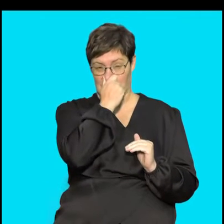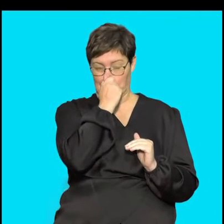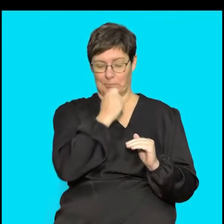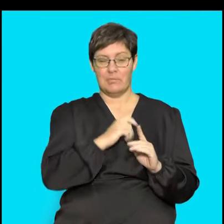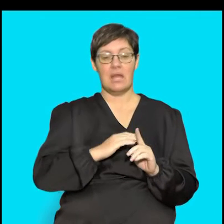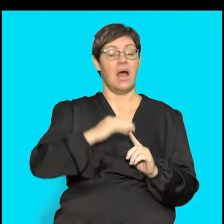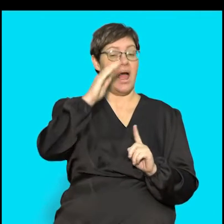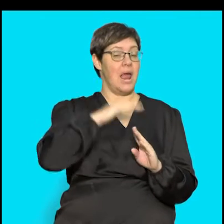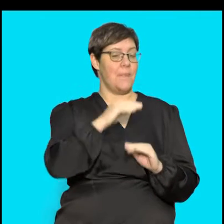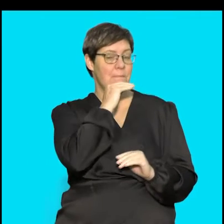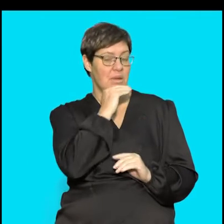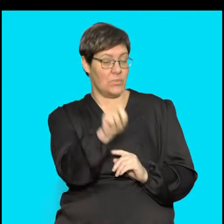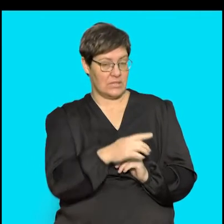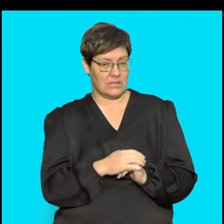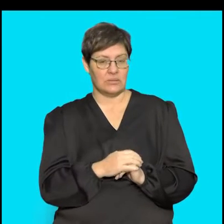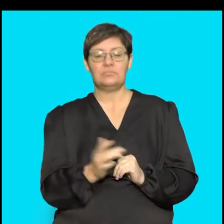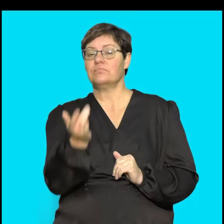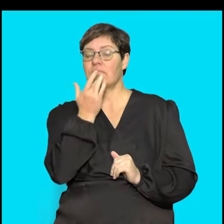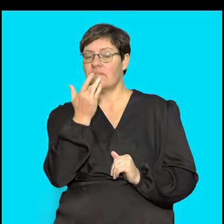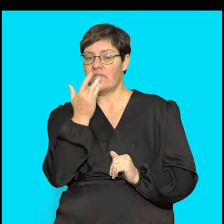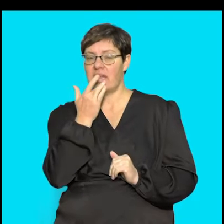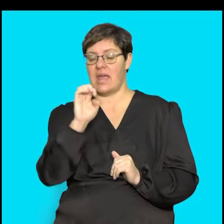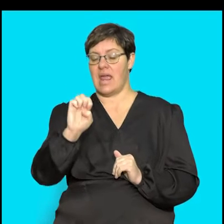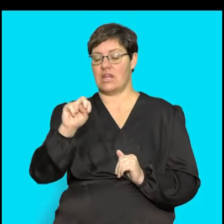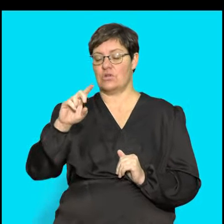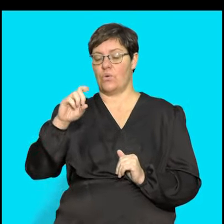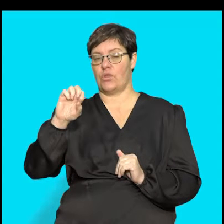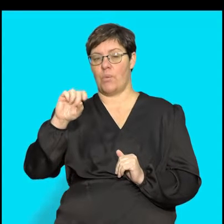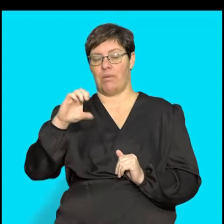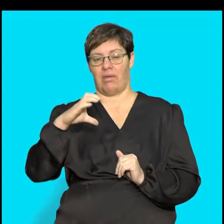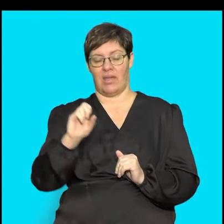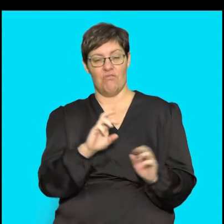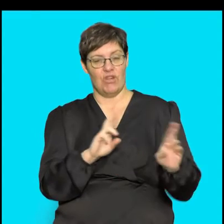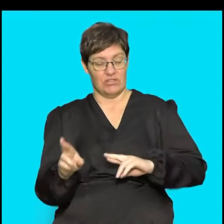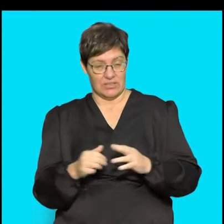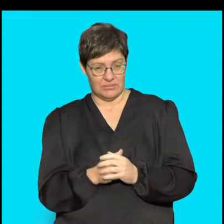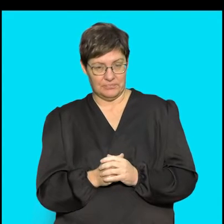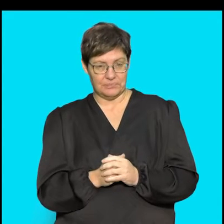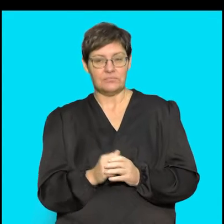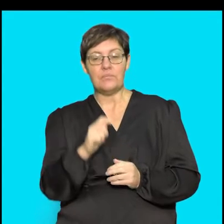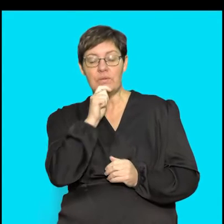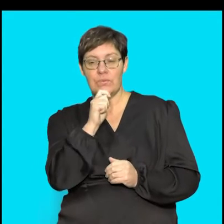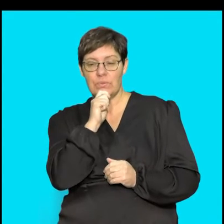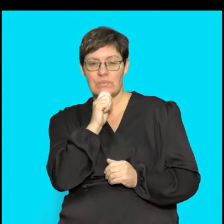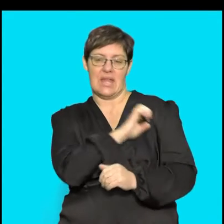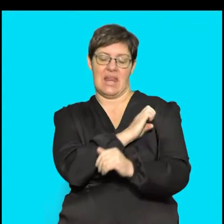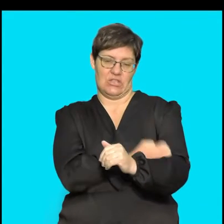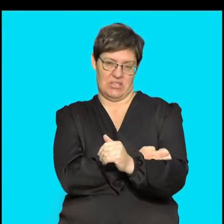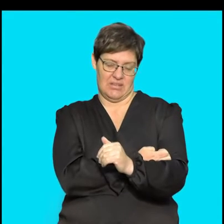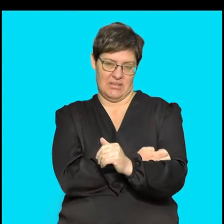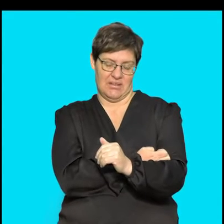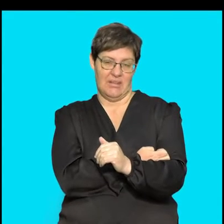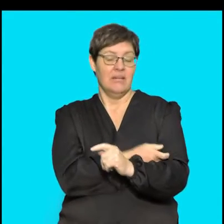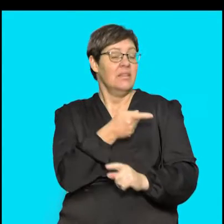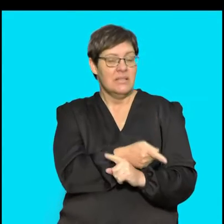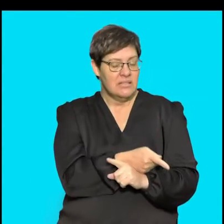does an increase in temperature mean? That it will favor the endothermic reaction, the one that uses the energy.